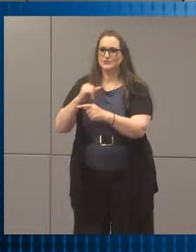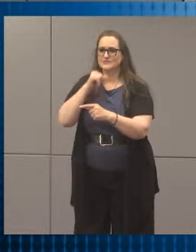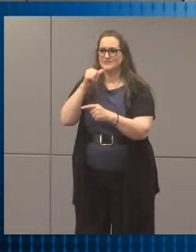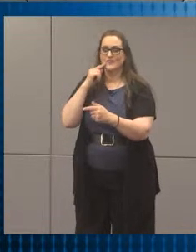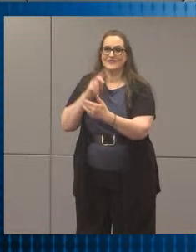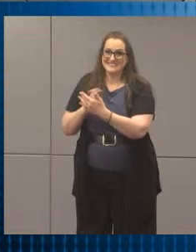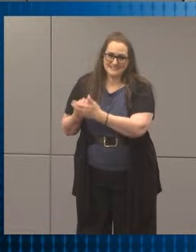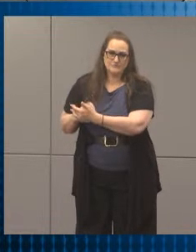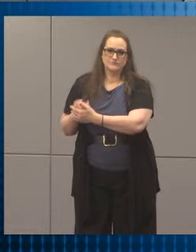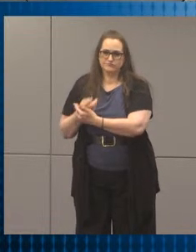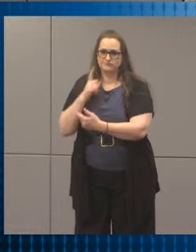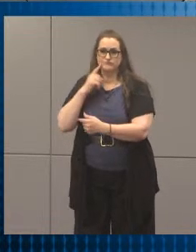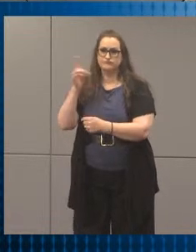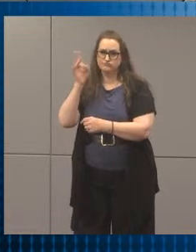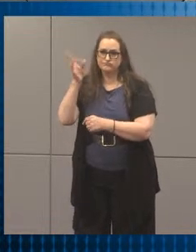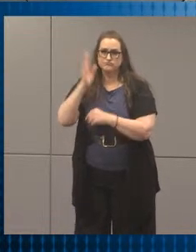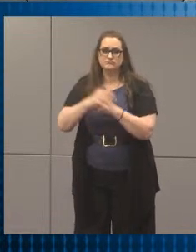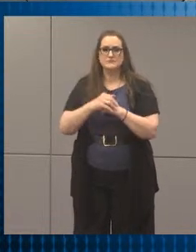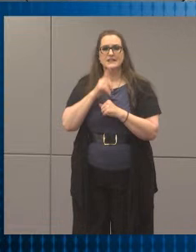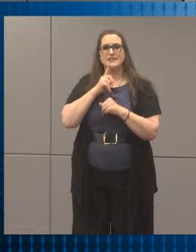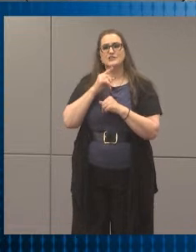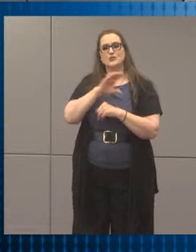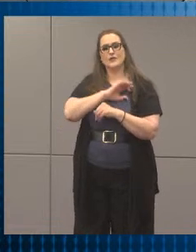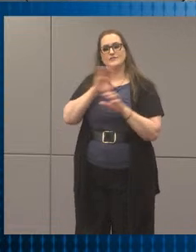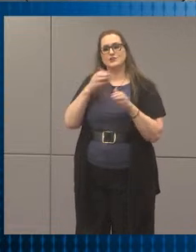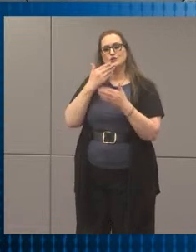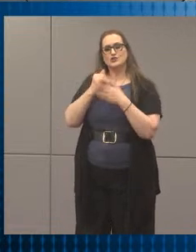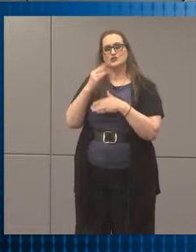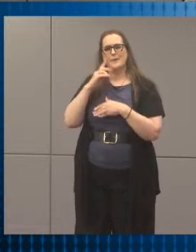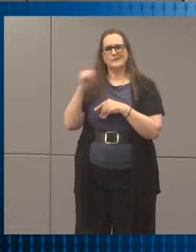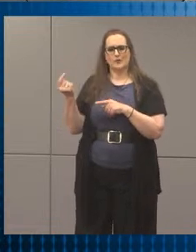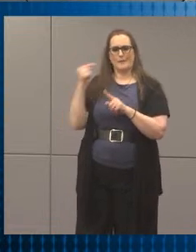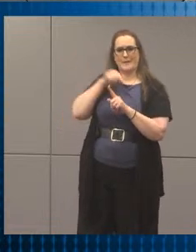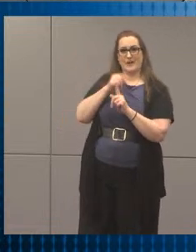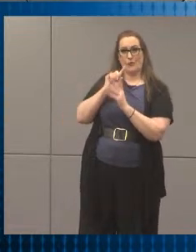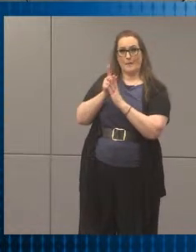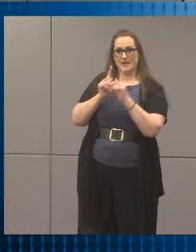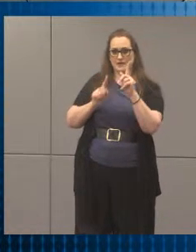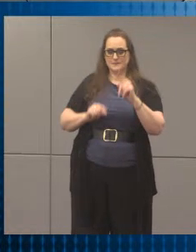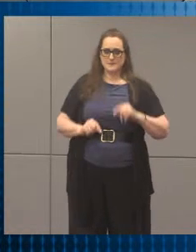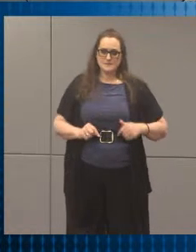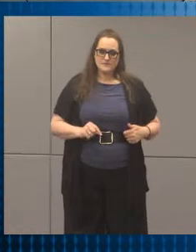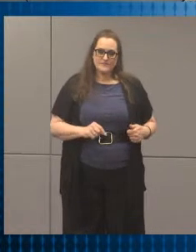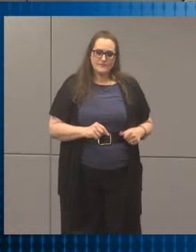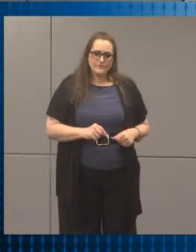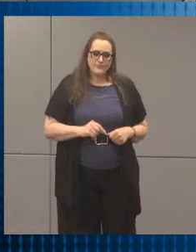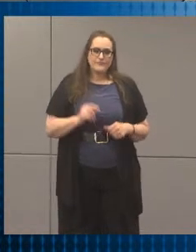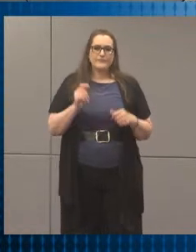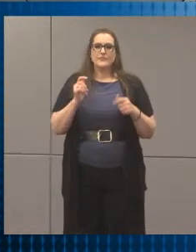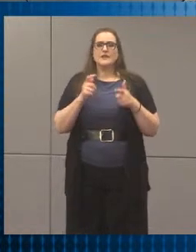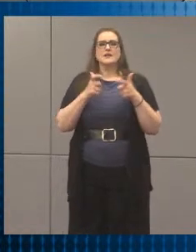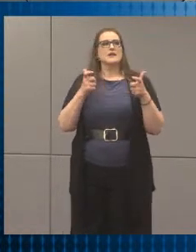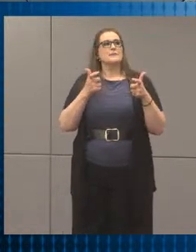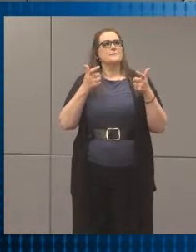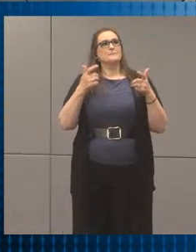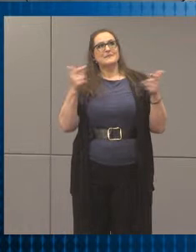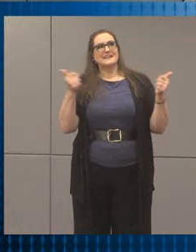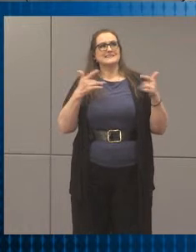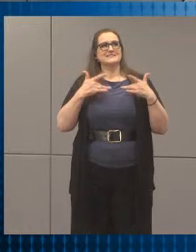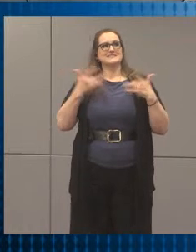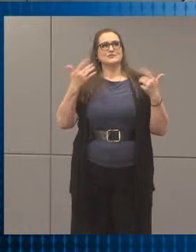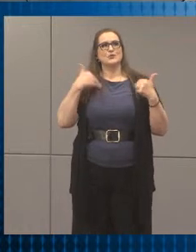seizure. So the officer did a good job there. I'm going to come back to that in a little bit. The biggest incidents we have